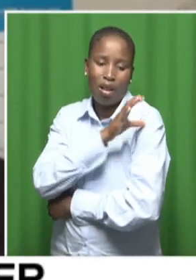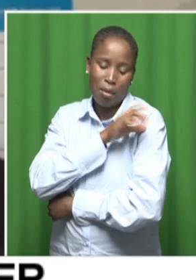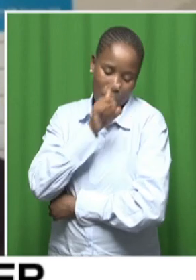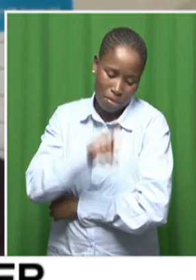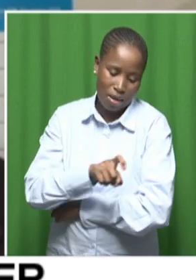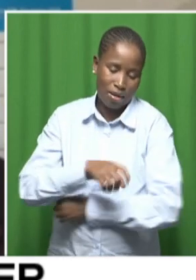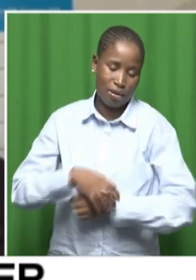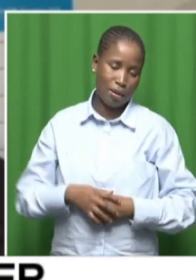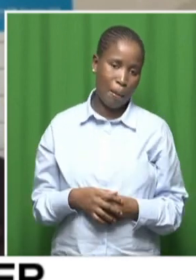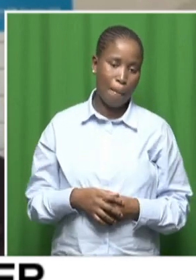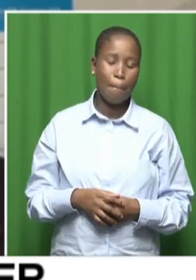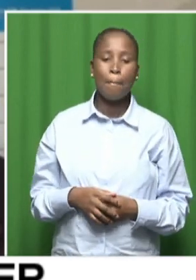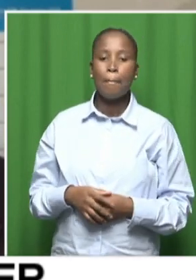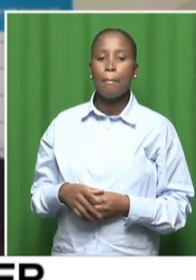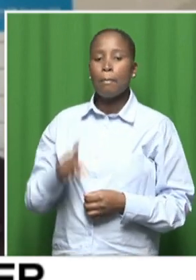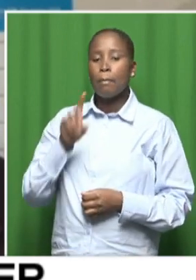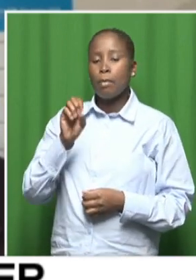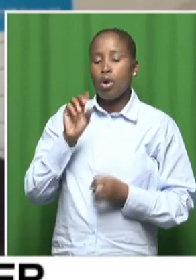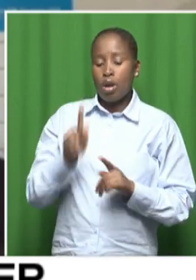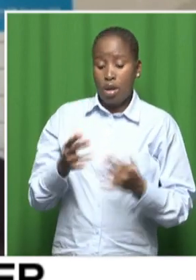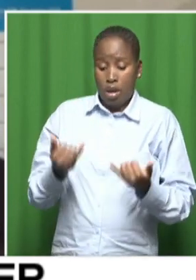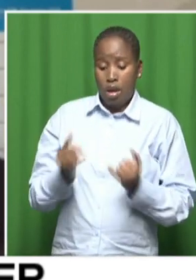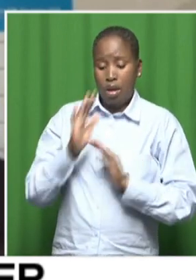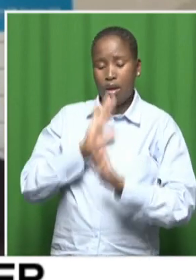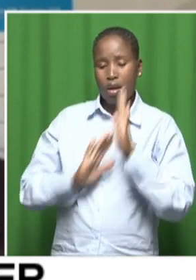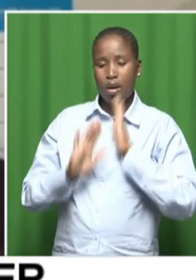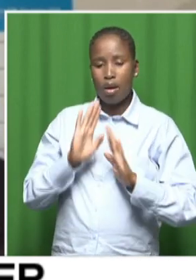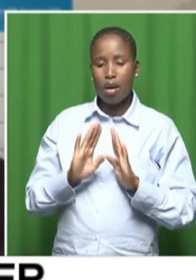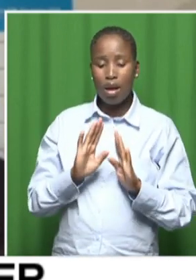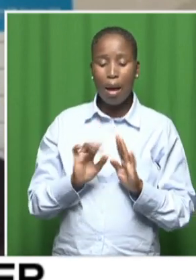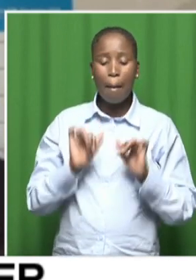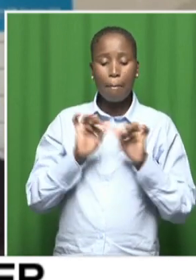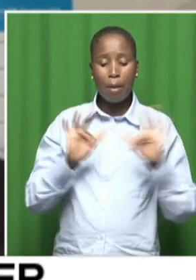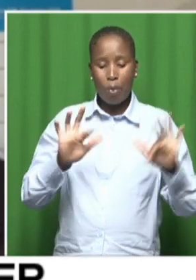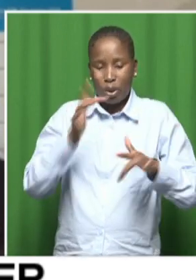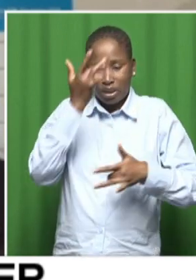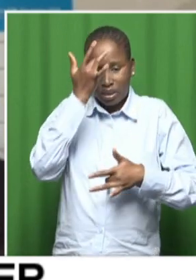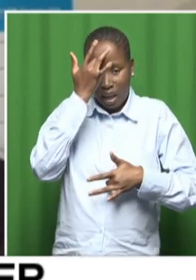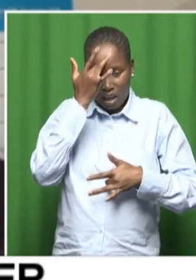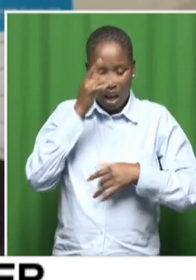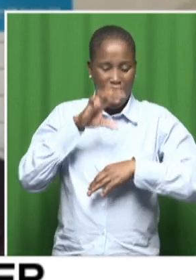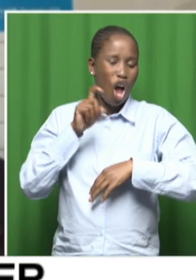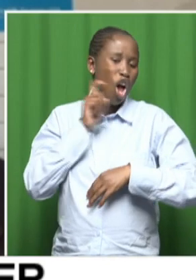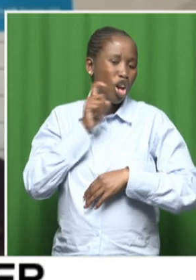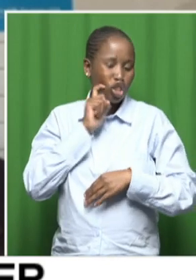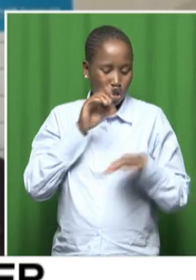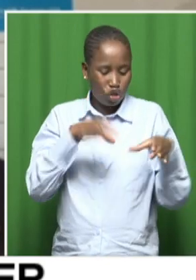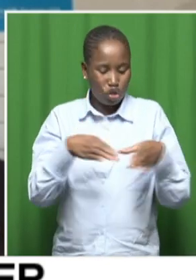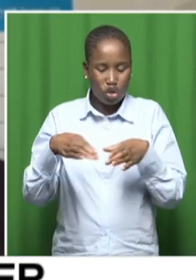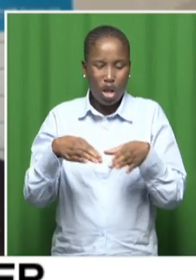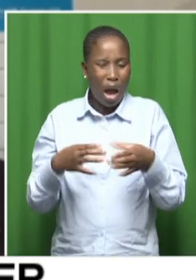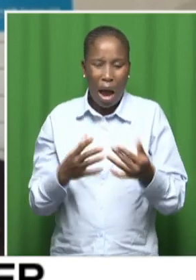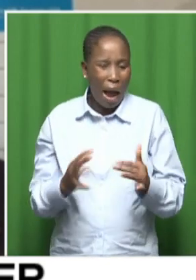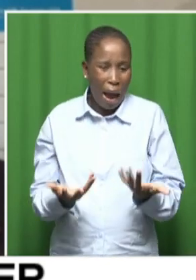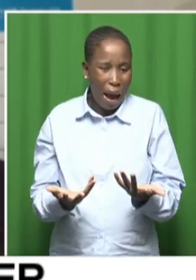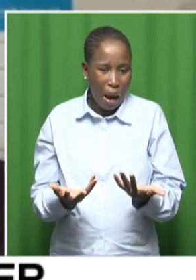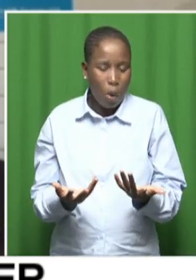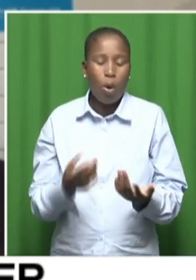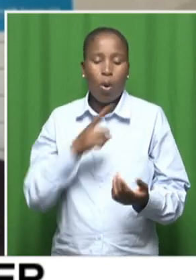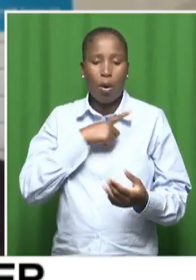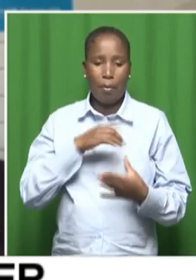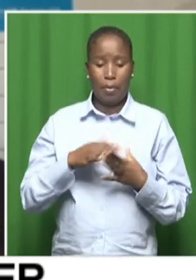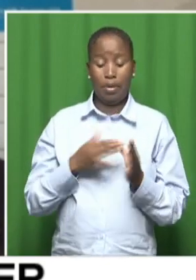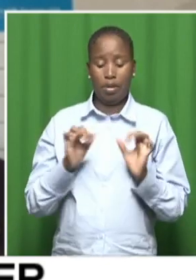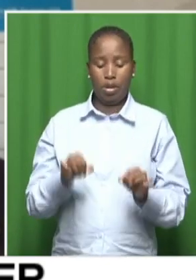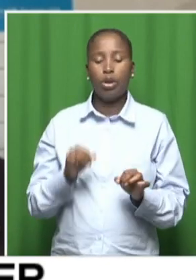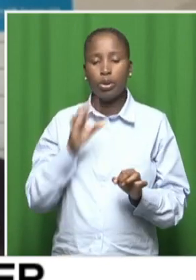about the age groups that are affected right now. We'll get to the issue of the vaccination, but when we talk about the outbreak